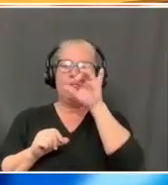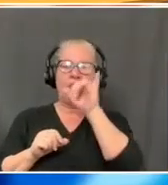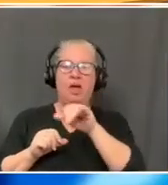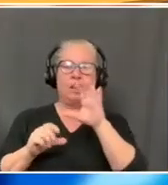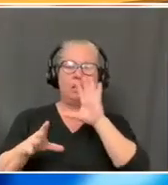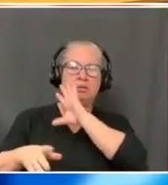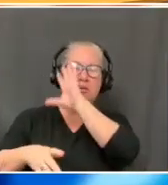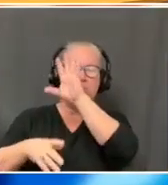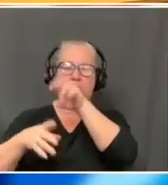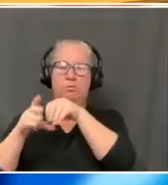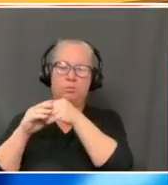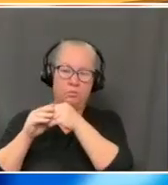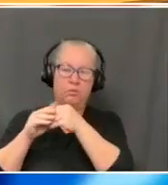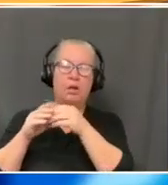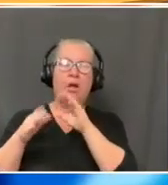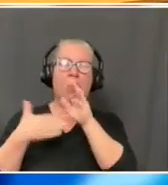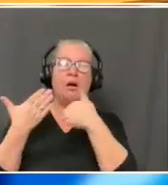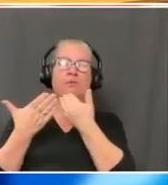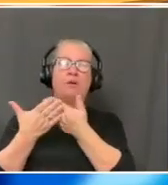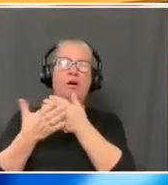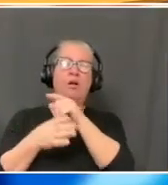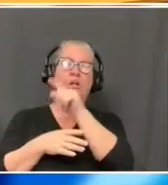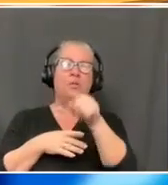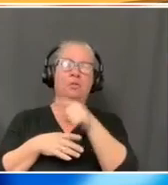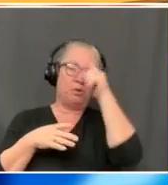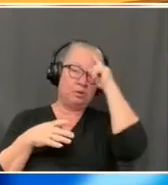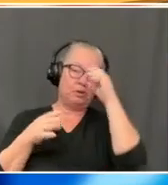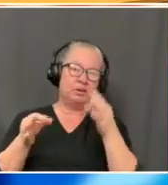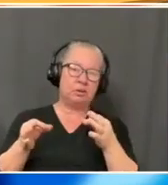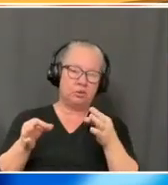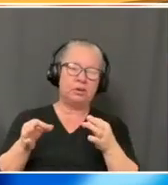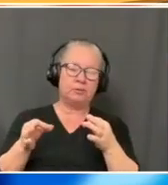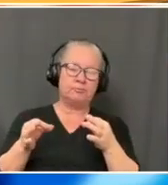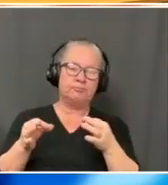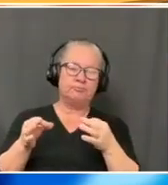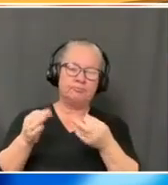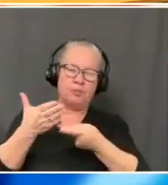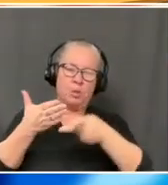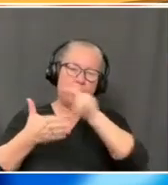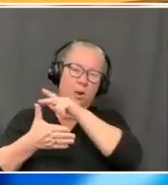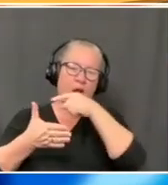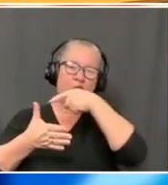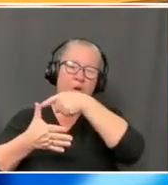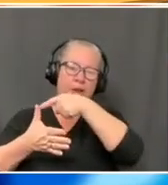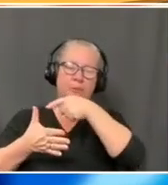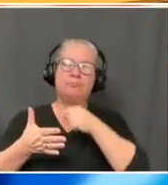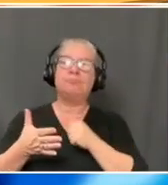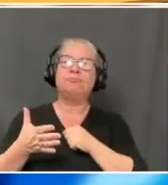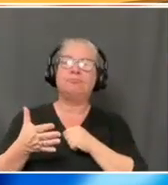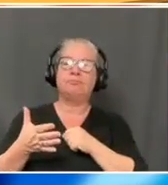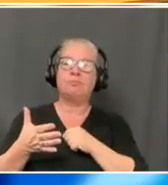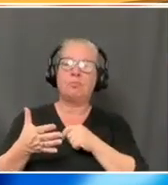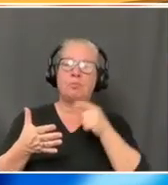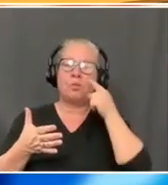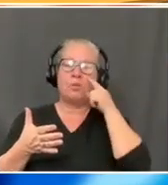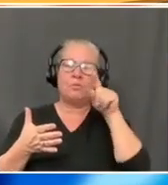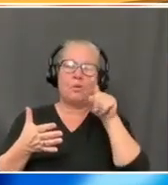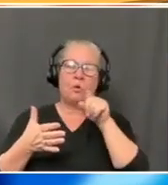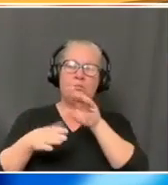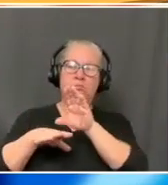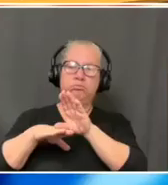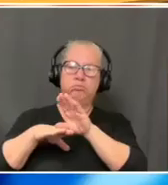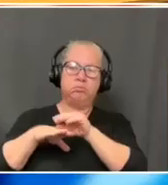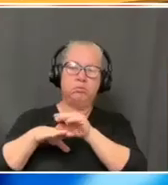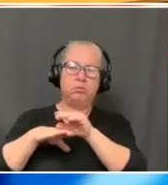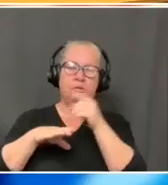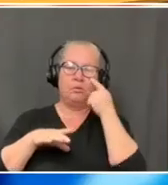which is to prioritize services that are being provided instead by people, even though there were substantial reductions in central office